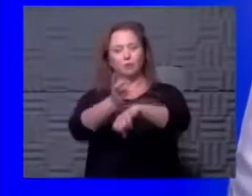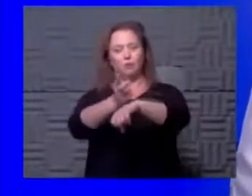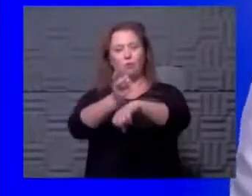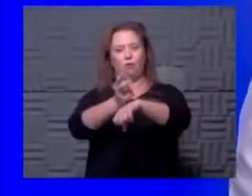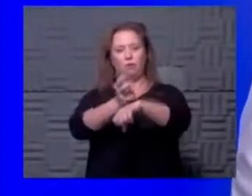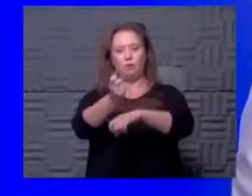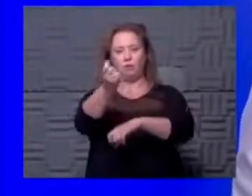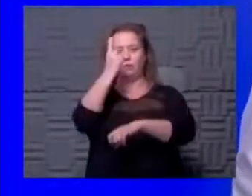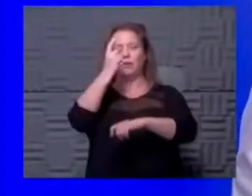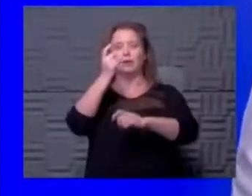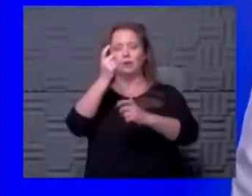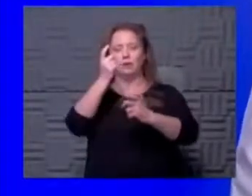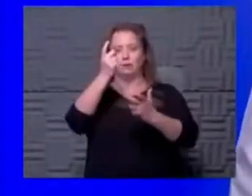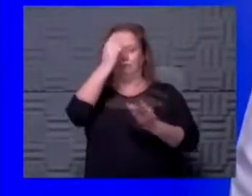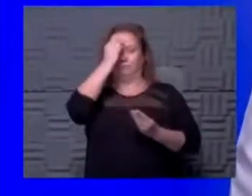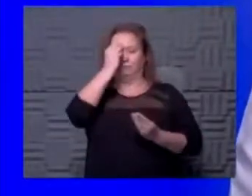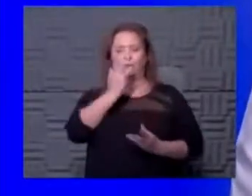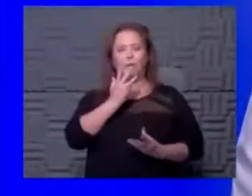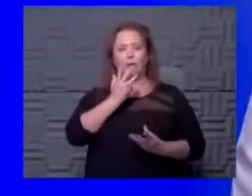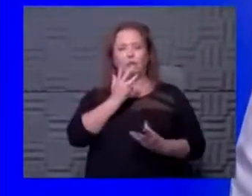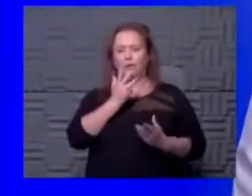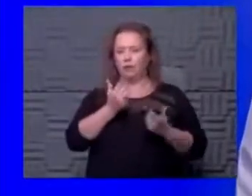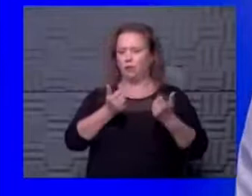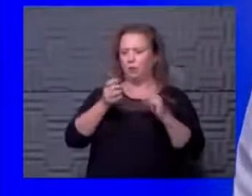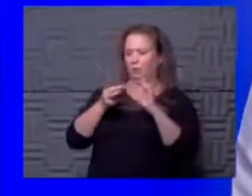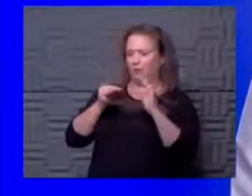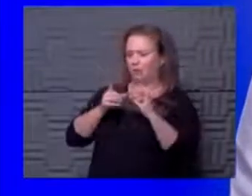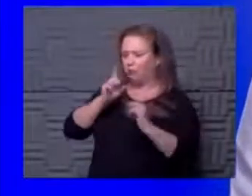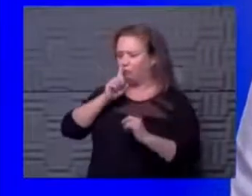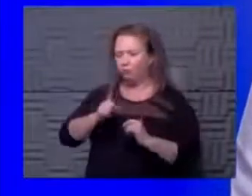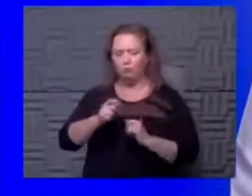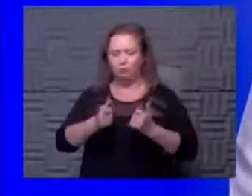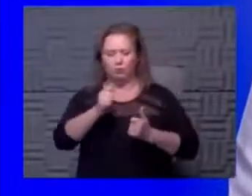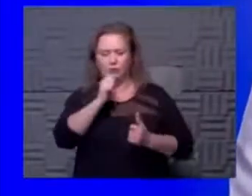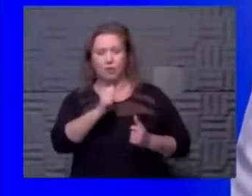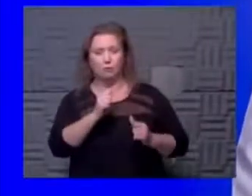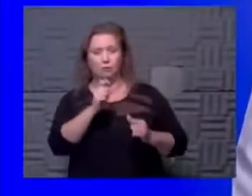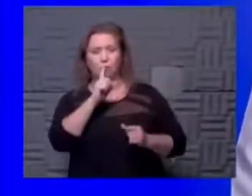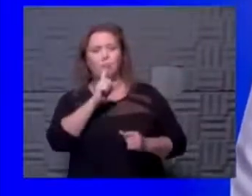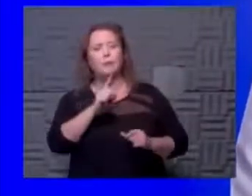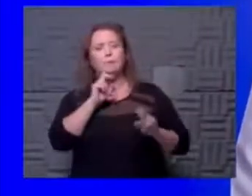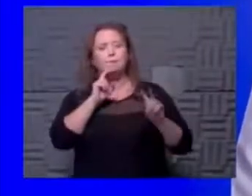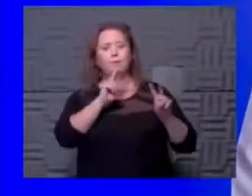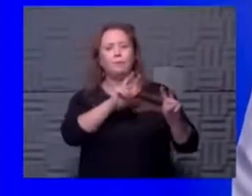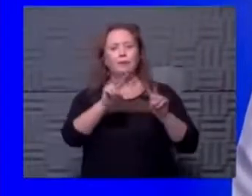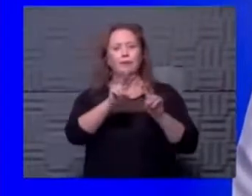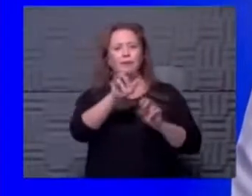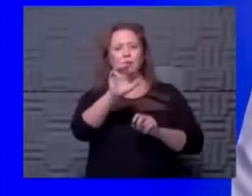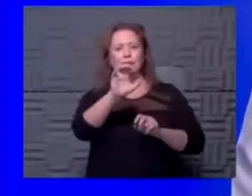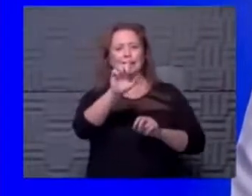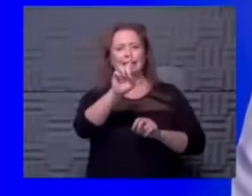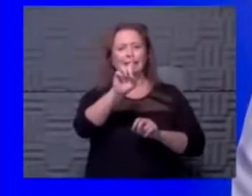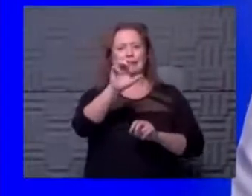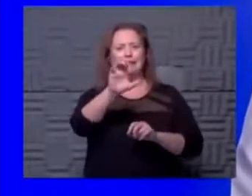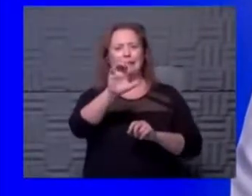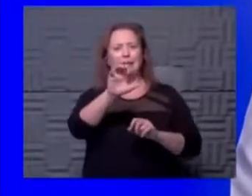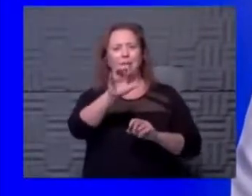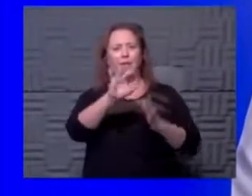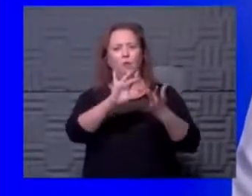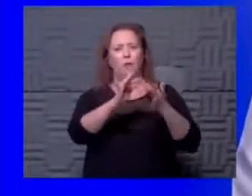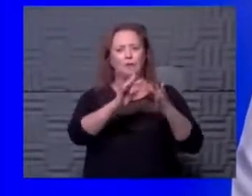to assimilate all of that information and which message is true. I would just say continue to look at the CDC website, continue to